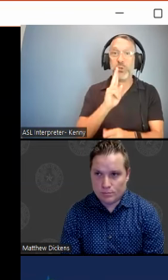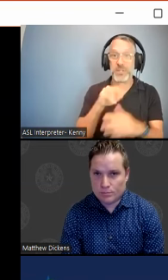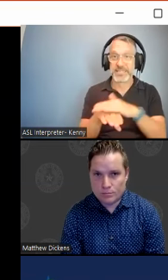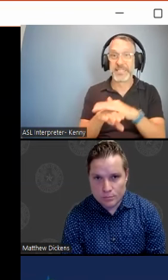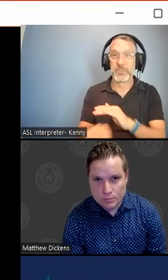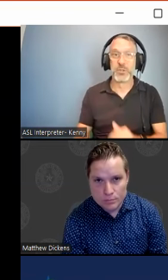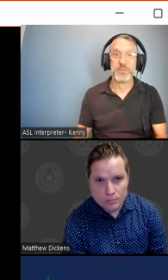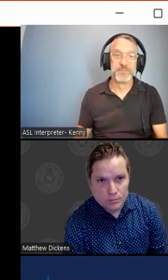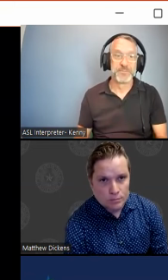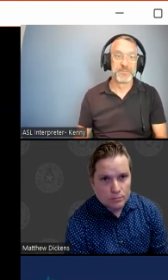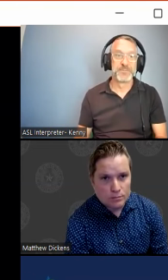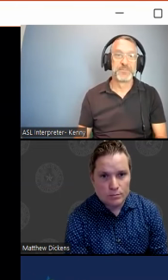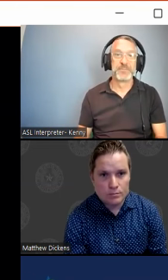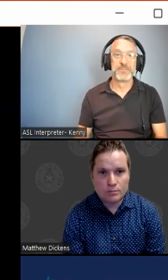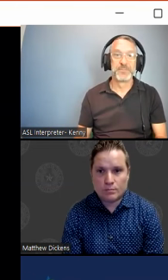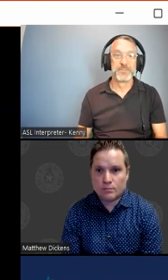accessible.